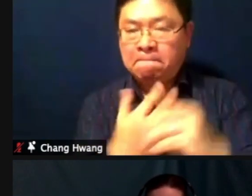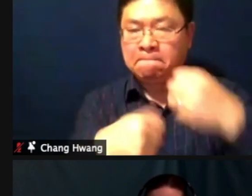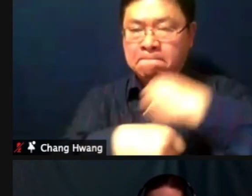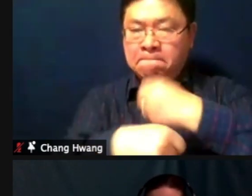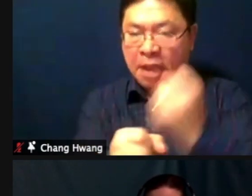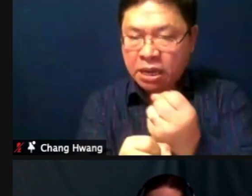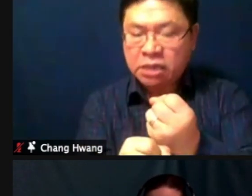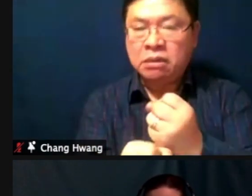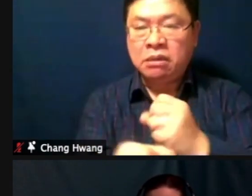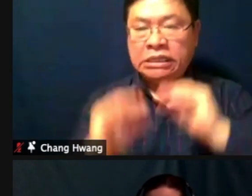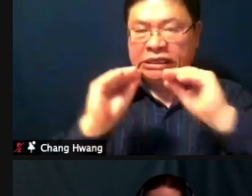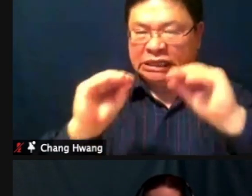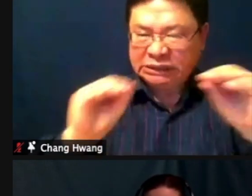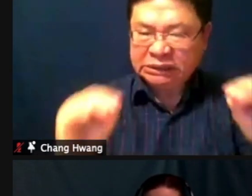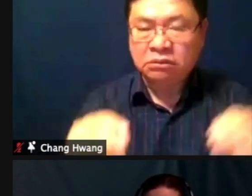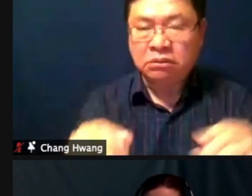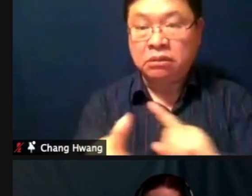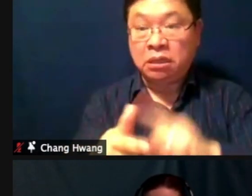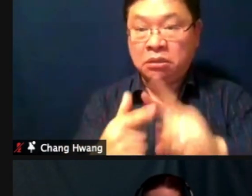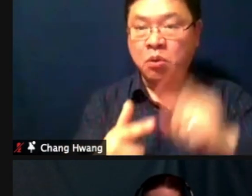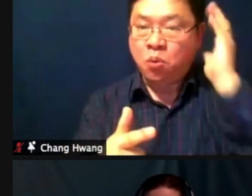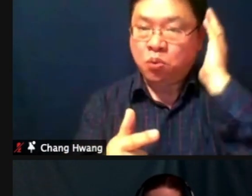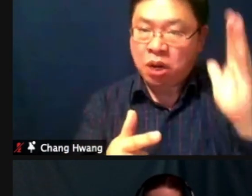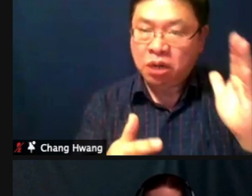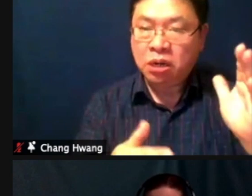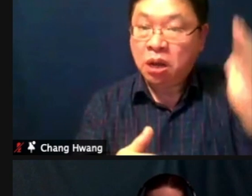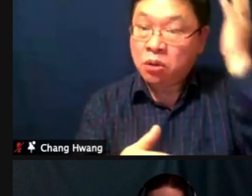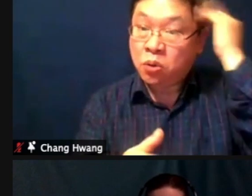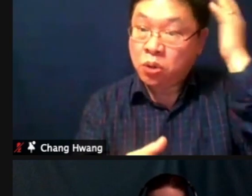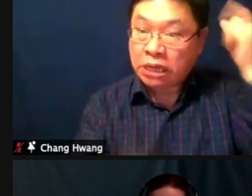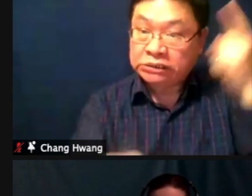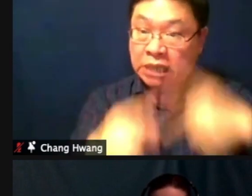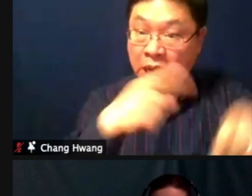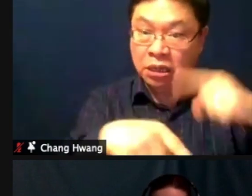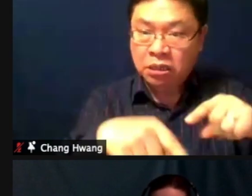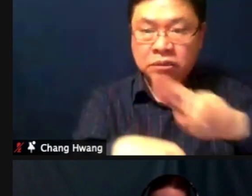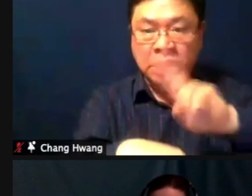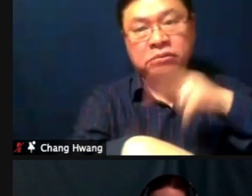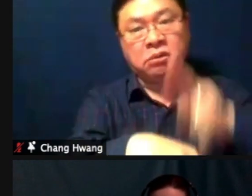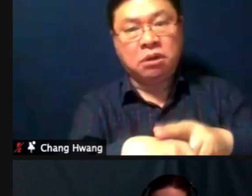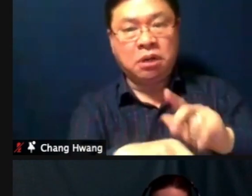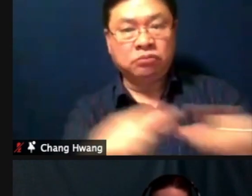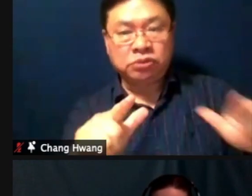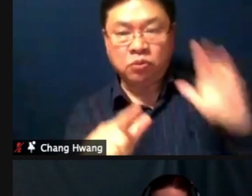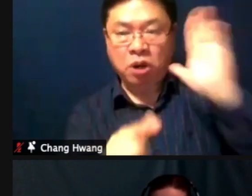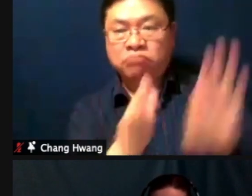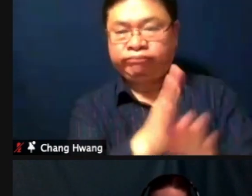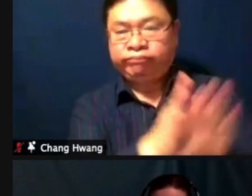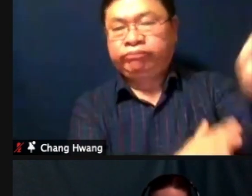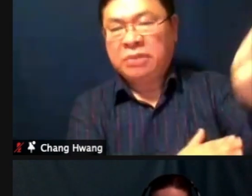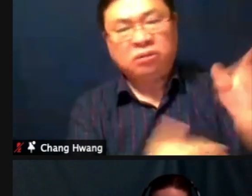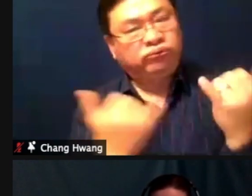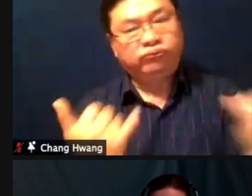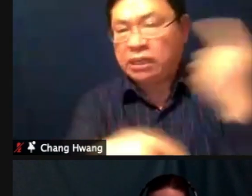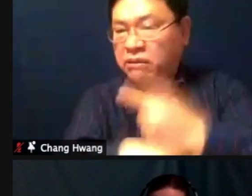be. In the future, they should create a curriculum that will teach deaf children